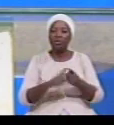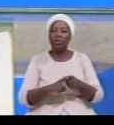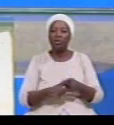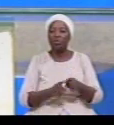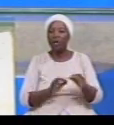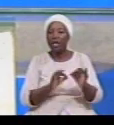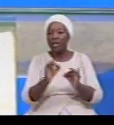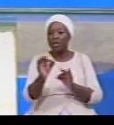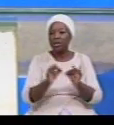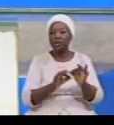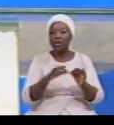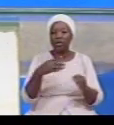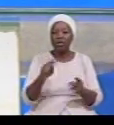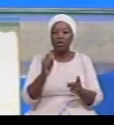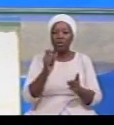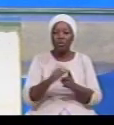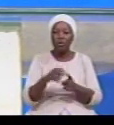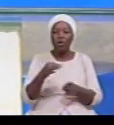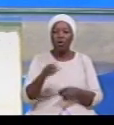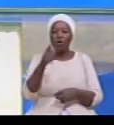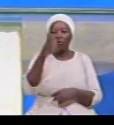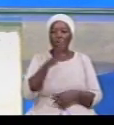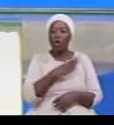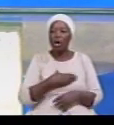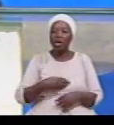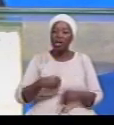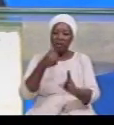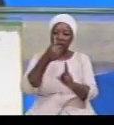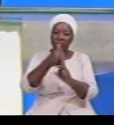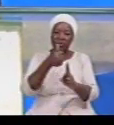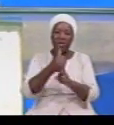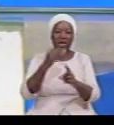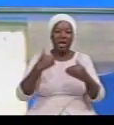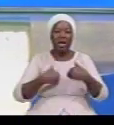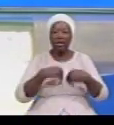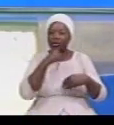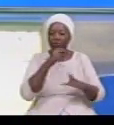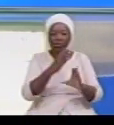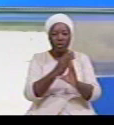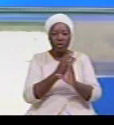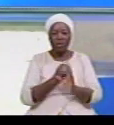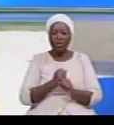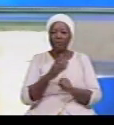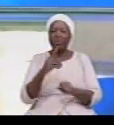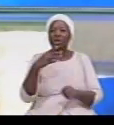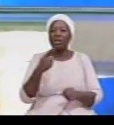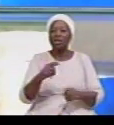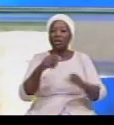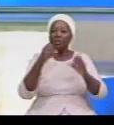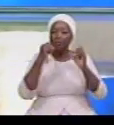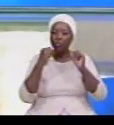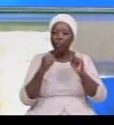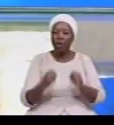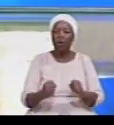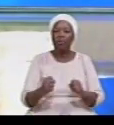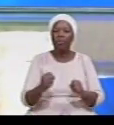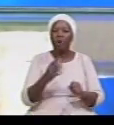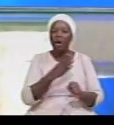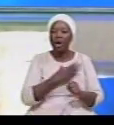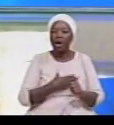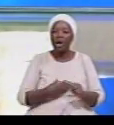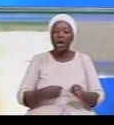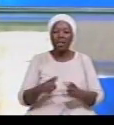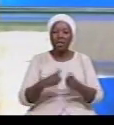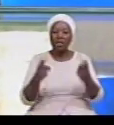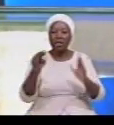word of God, and he himself has not received the power and the effectiveness of